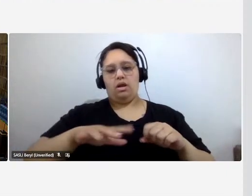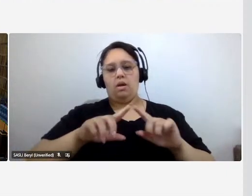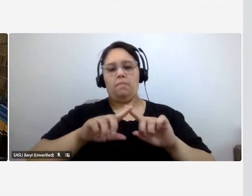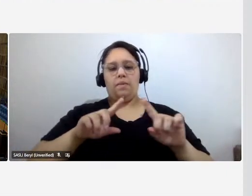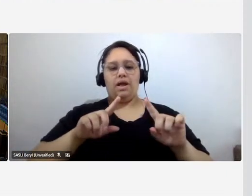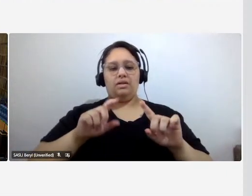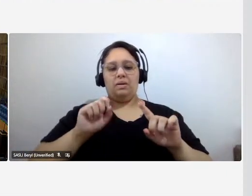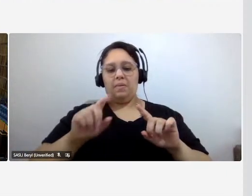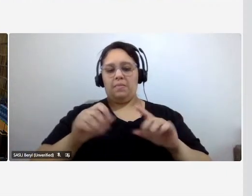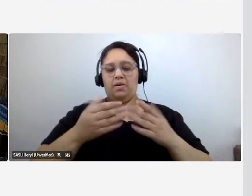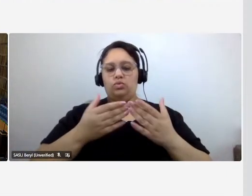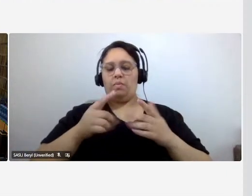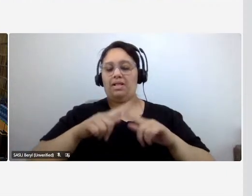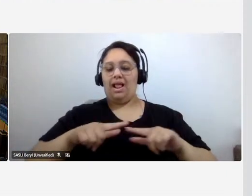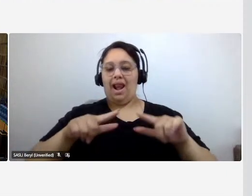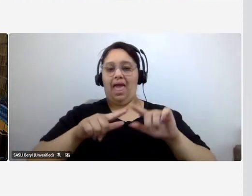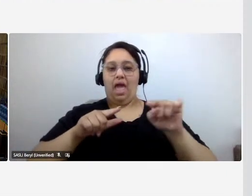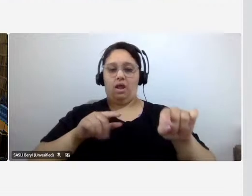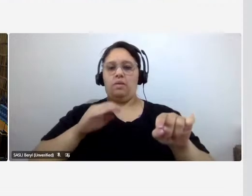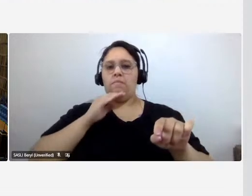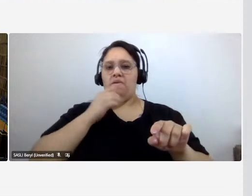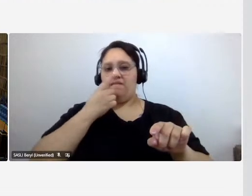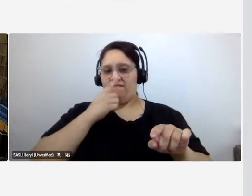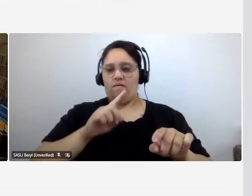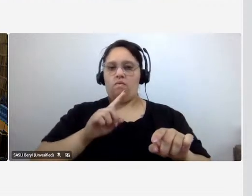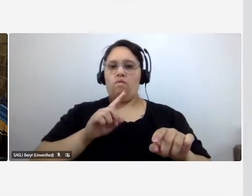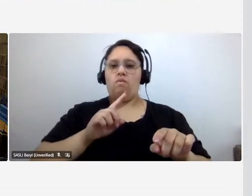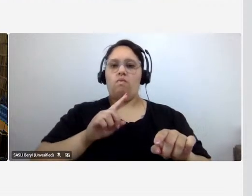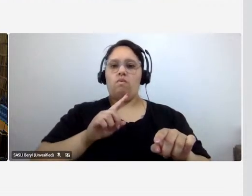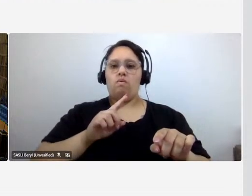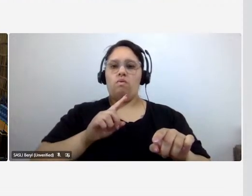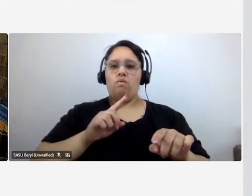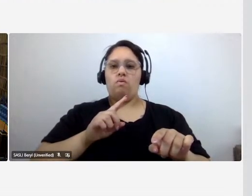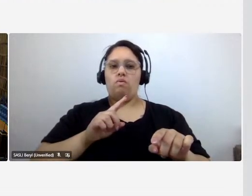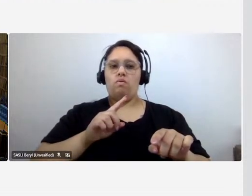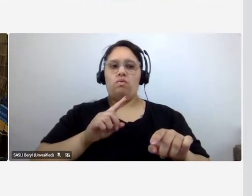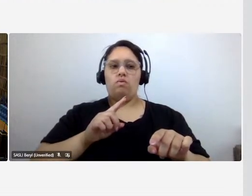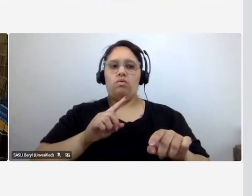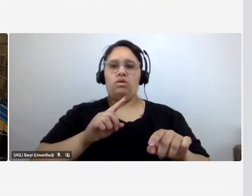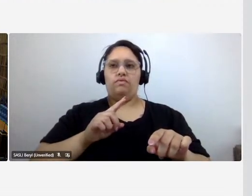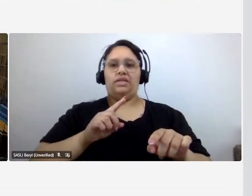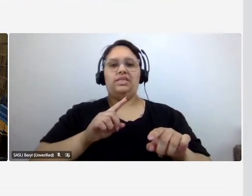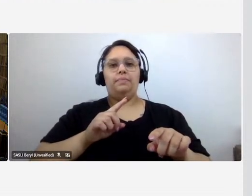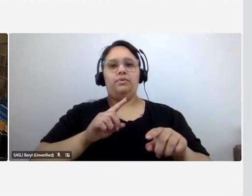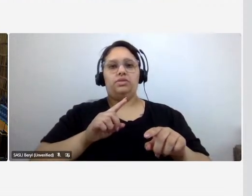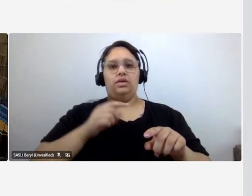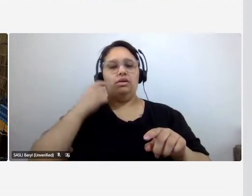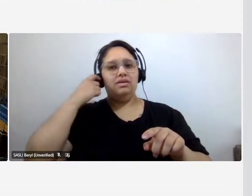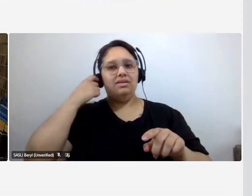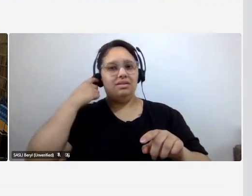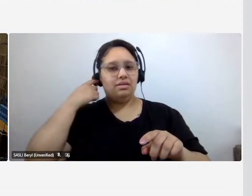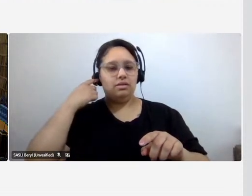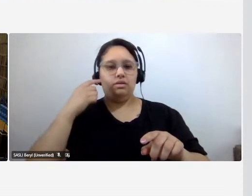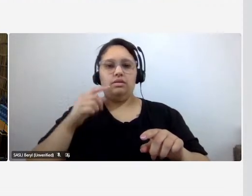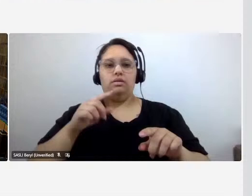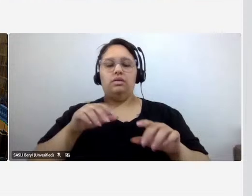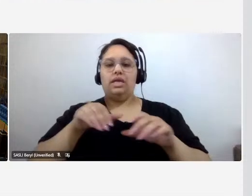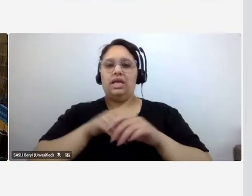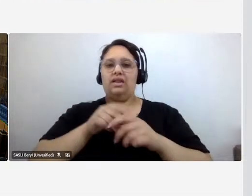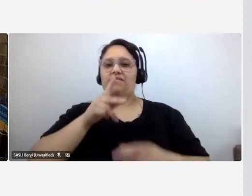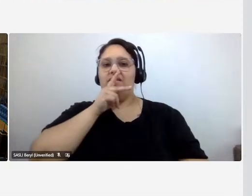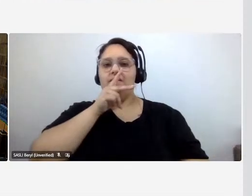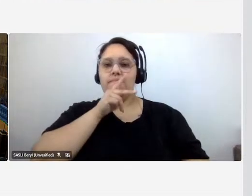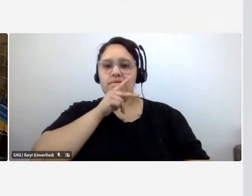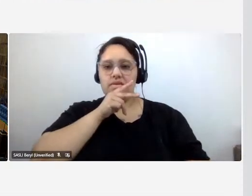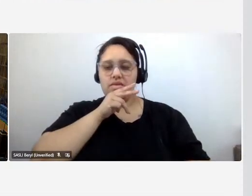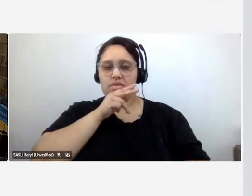school, that land was meant for sports ground. You go to Nsebenziswane in Philippi,